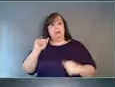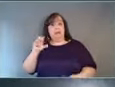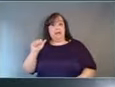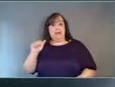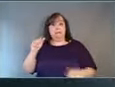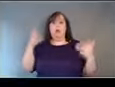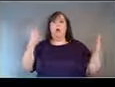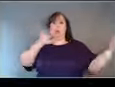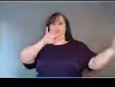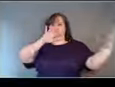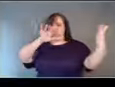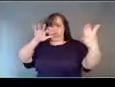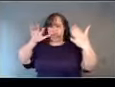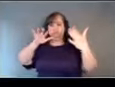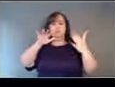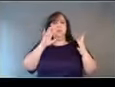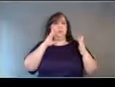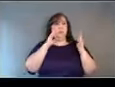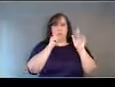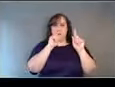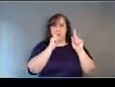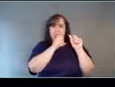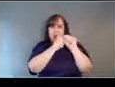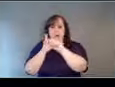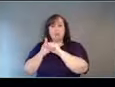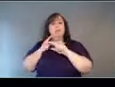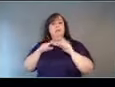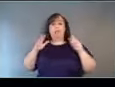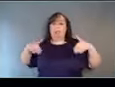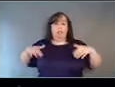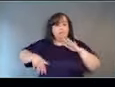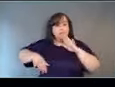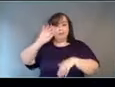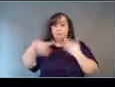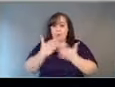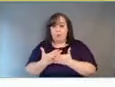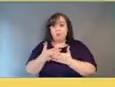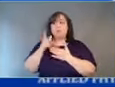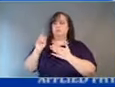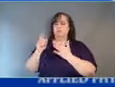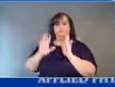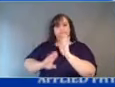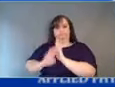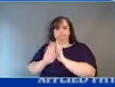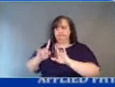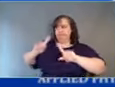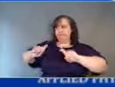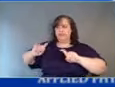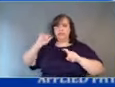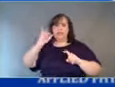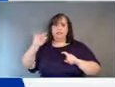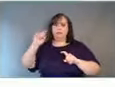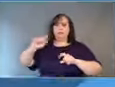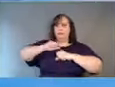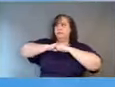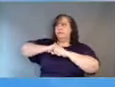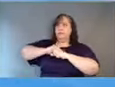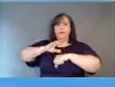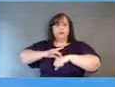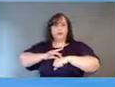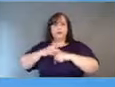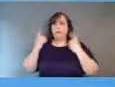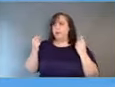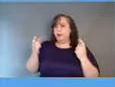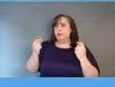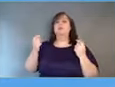to do this first test to demonstrate if we needed to protect the Earth, what might we do? And we should do this test before we need it. That's where